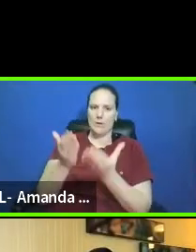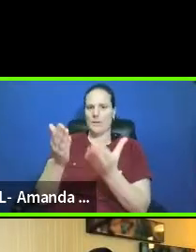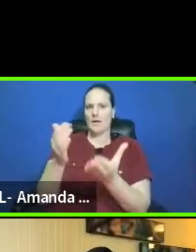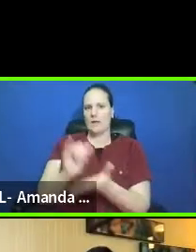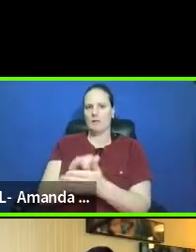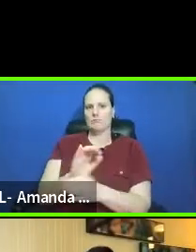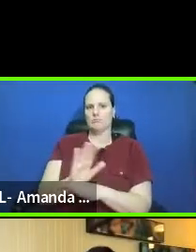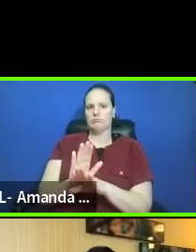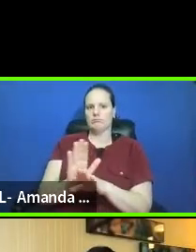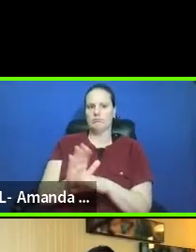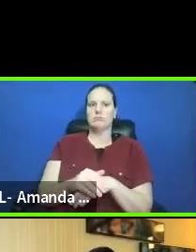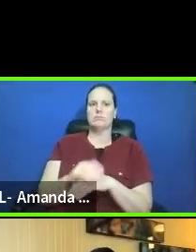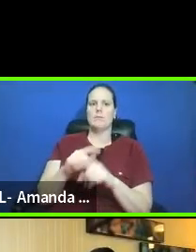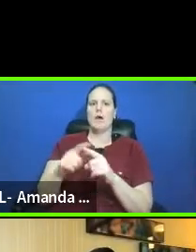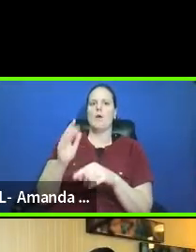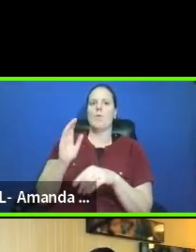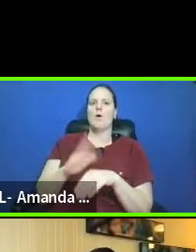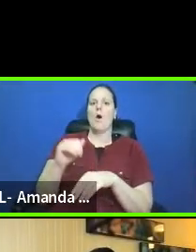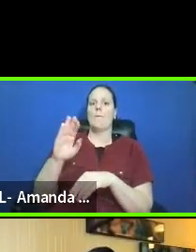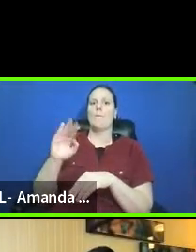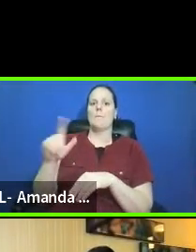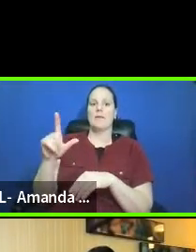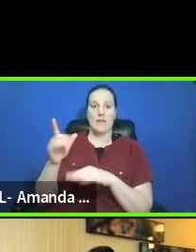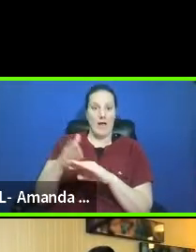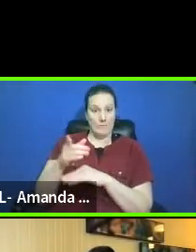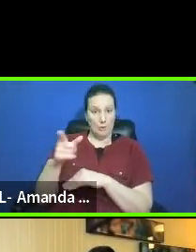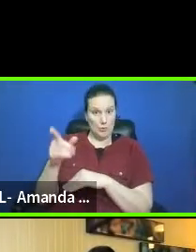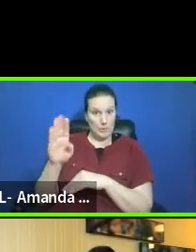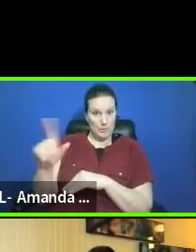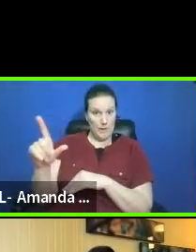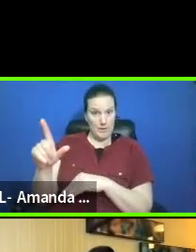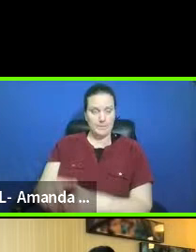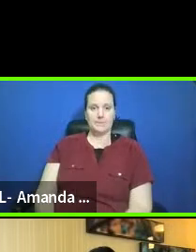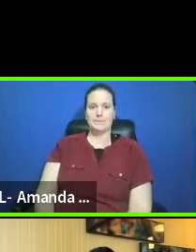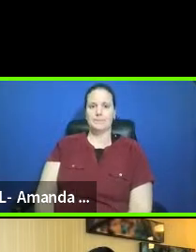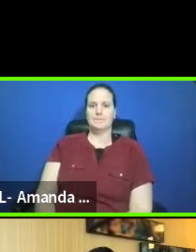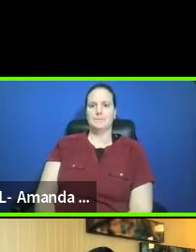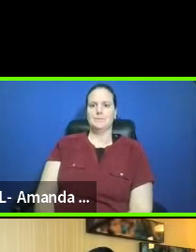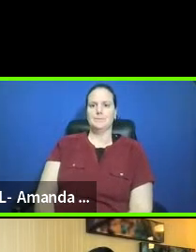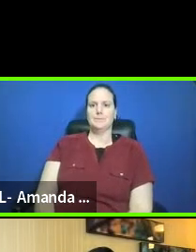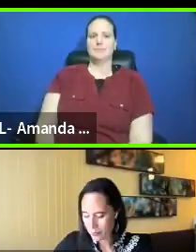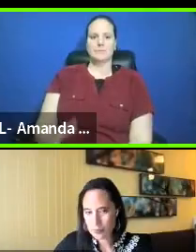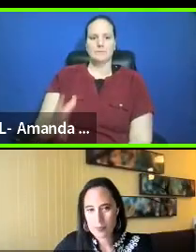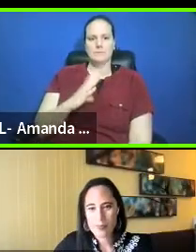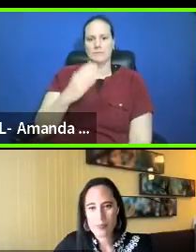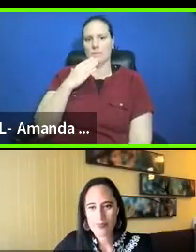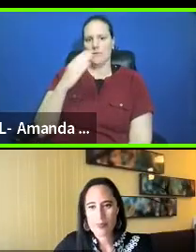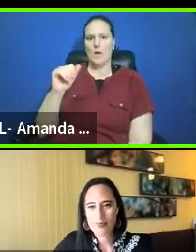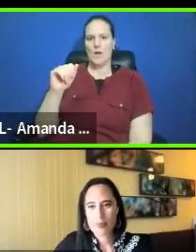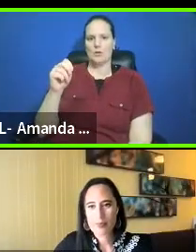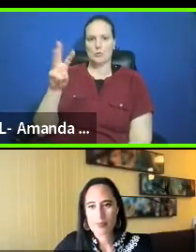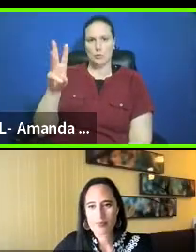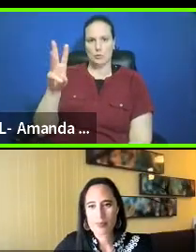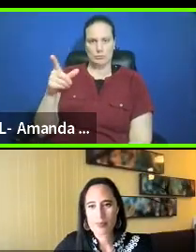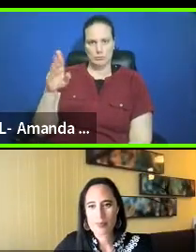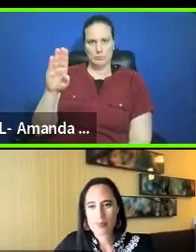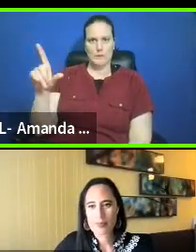So I'll call on Bill. Up to you, Bill. Great. Thank you, Andrew. I'm Bill Prouse